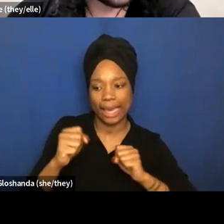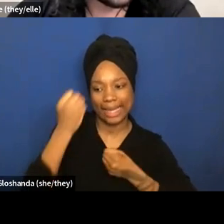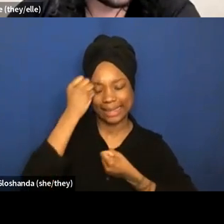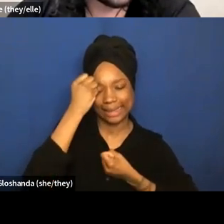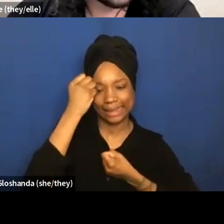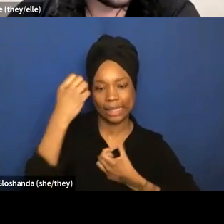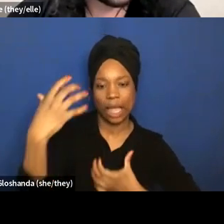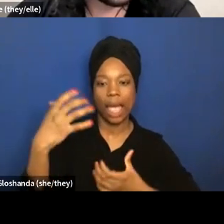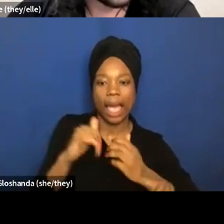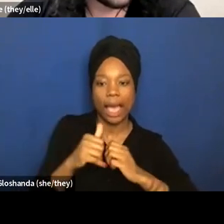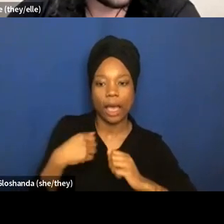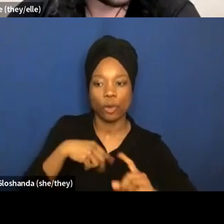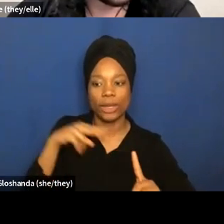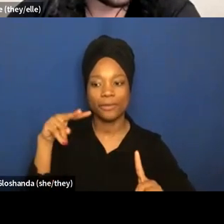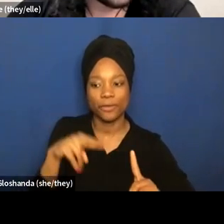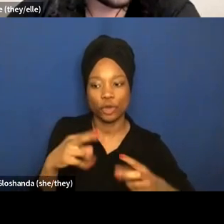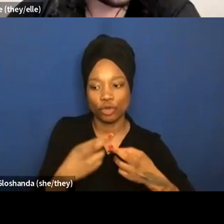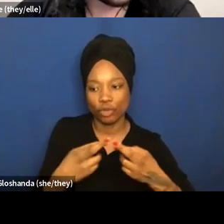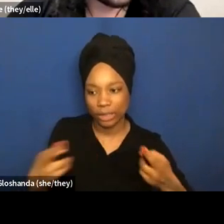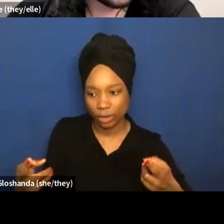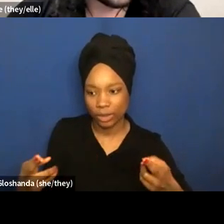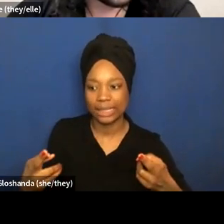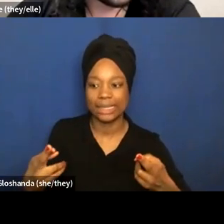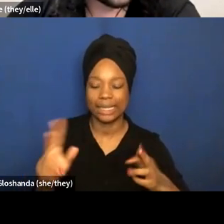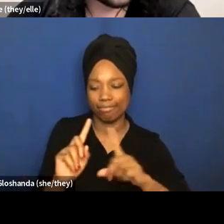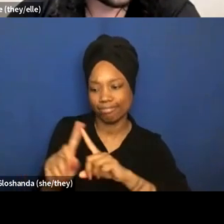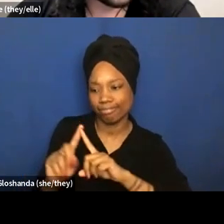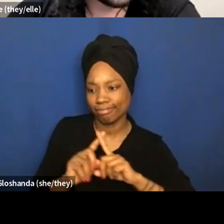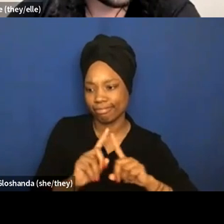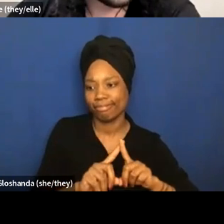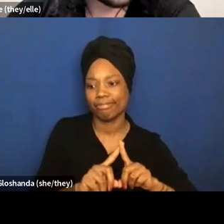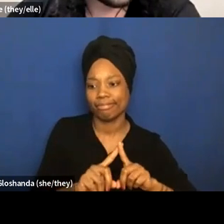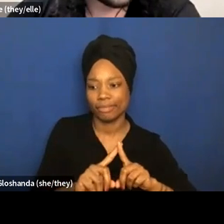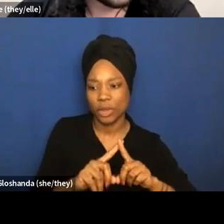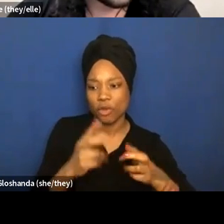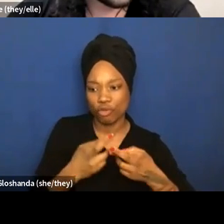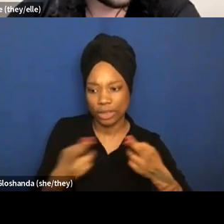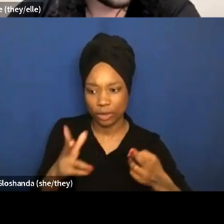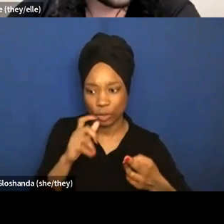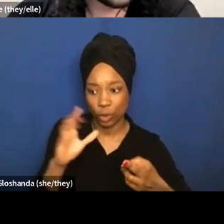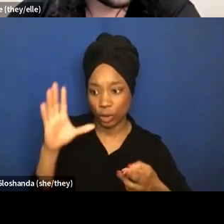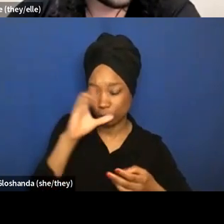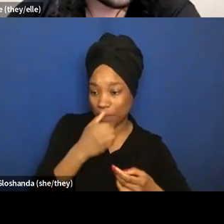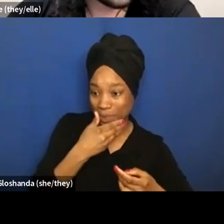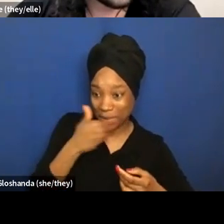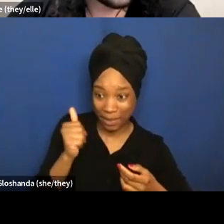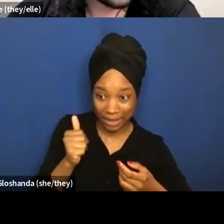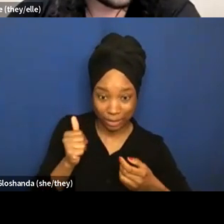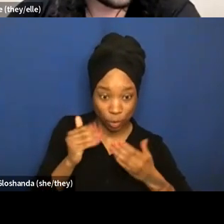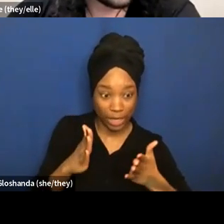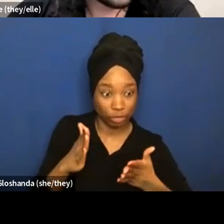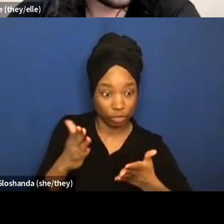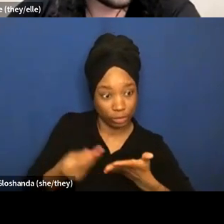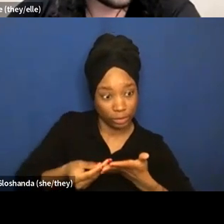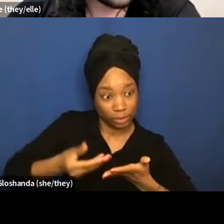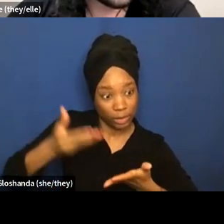we see resources and being with so many organizations that think that the best way to raise resources is at that big level and not realizing